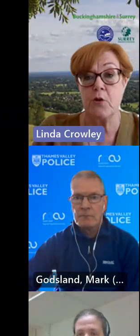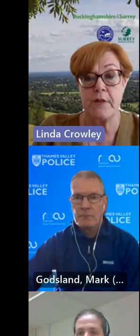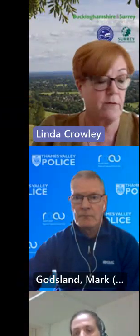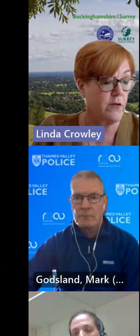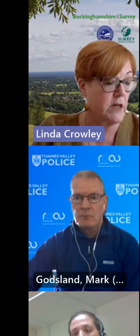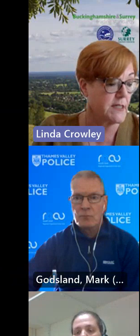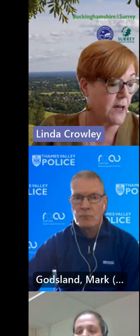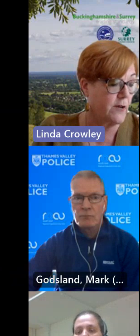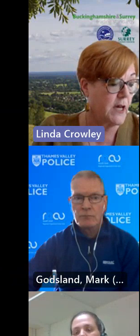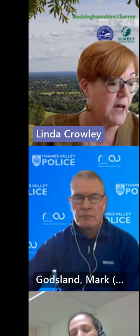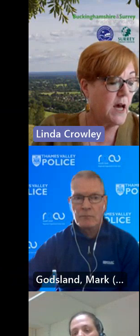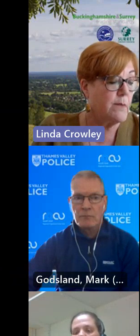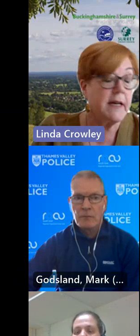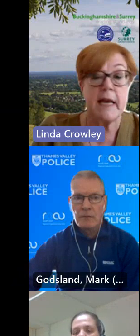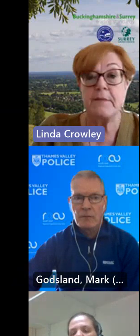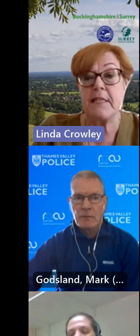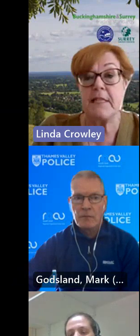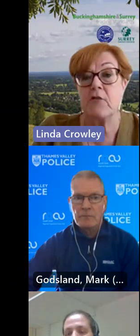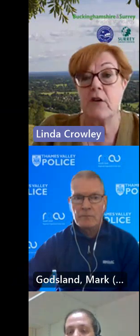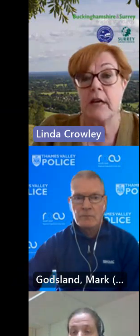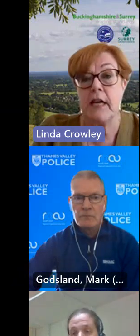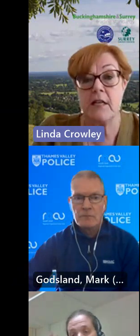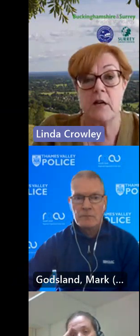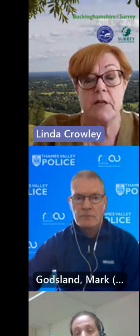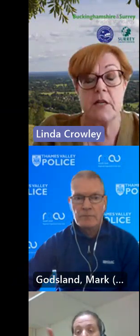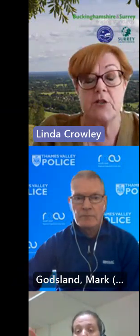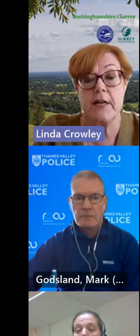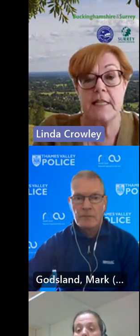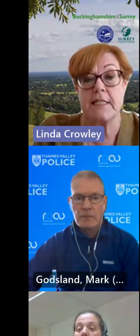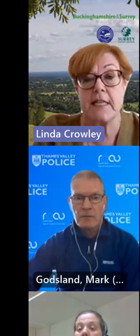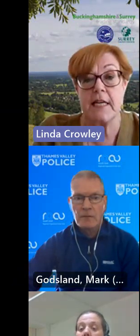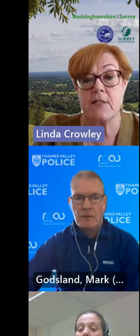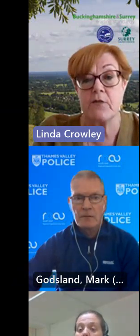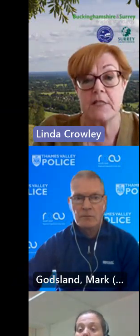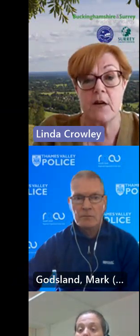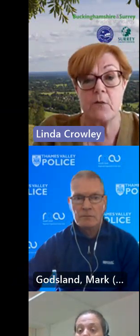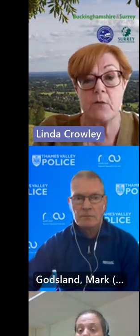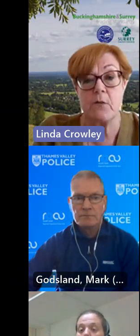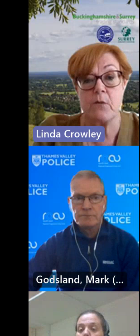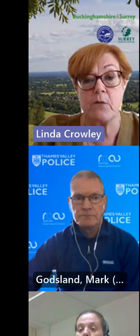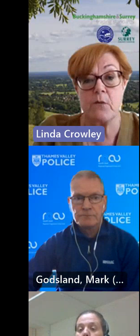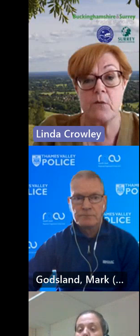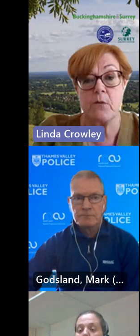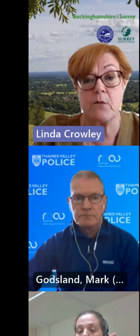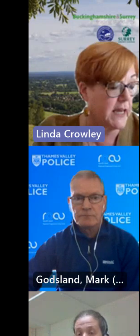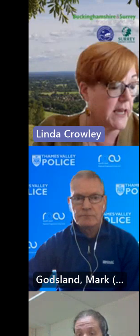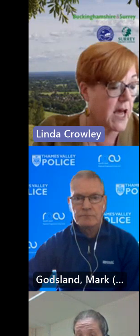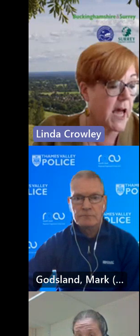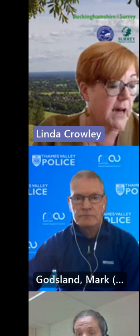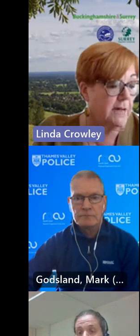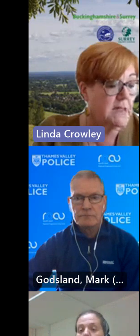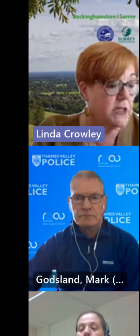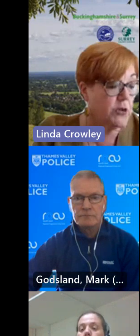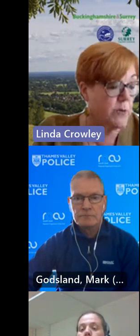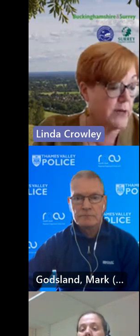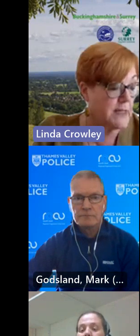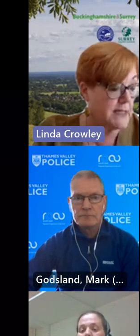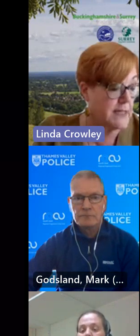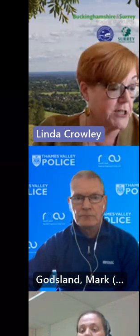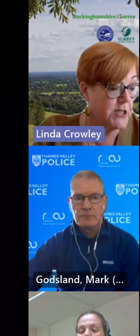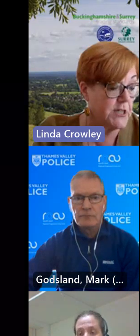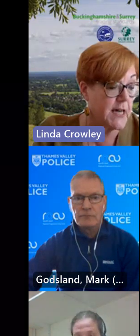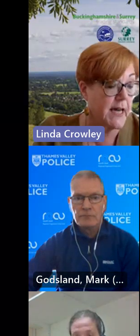it's a new thing for us. So, my name's Linda Crowley, and I'm a Trading Standards Officer with Bucks and Surrey. And this is a